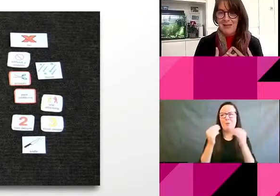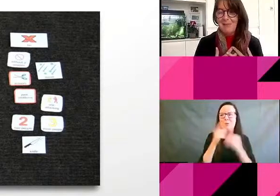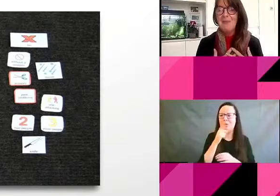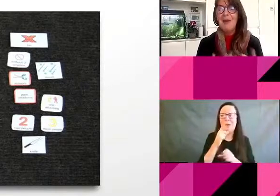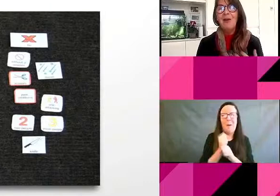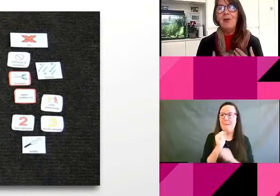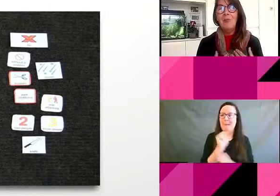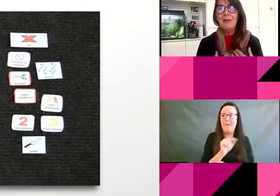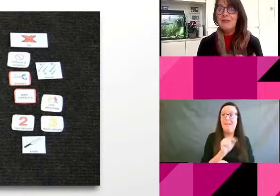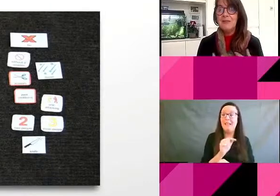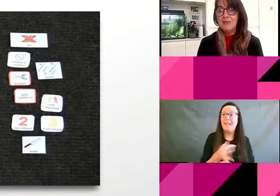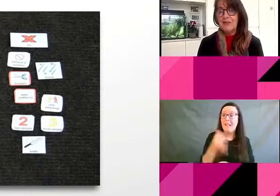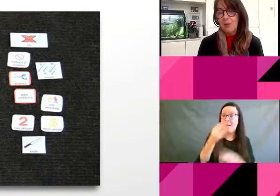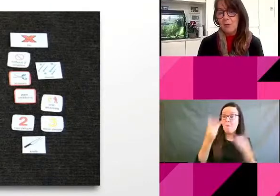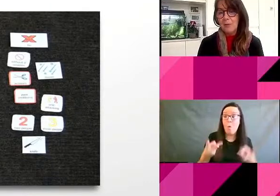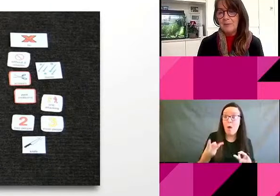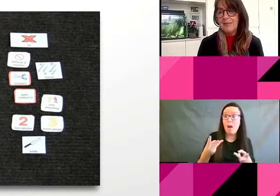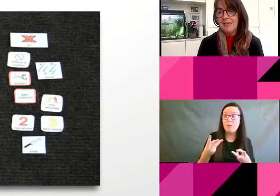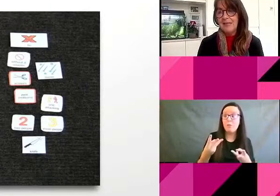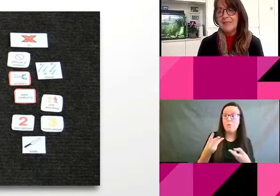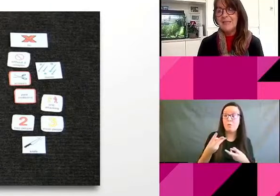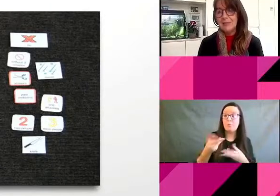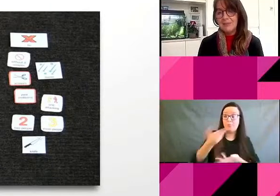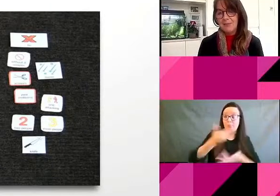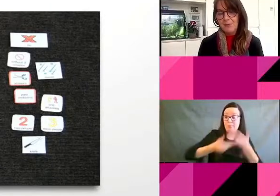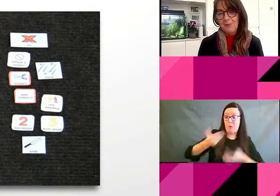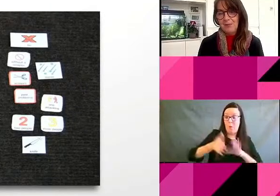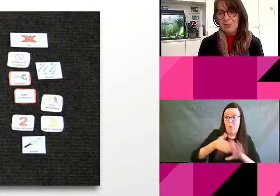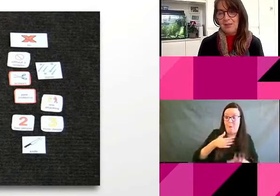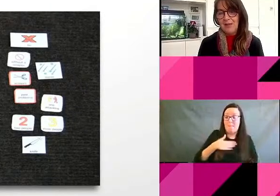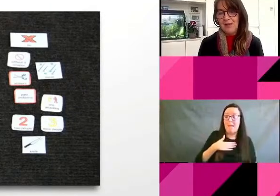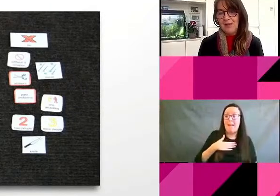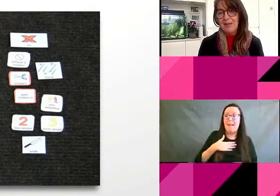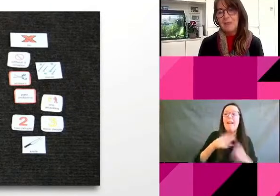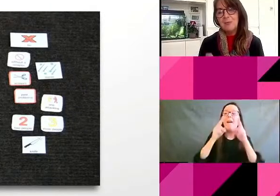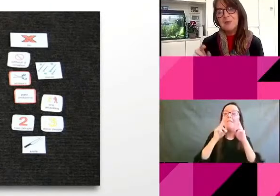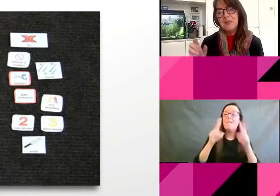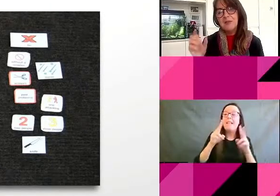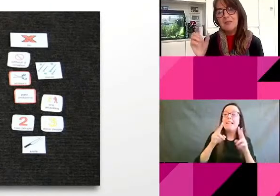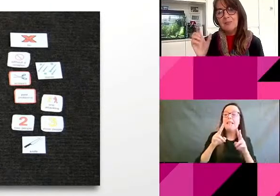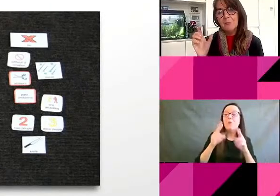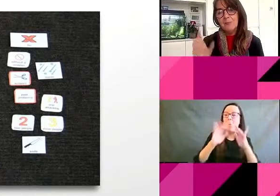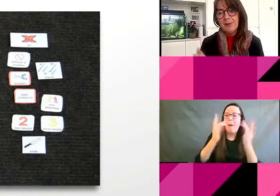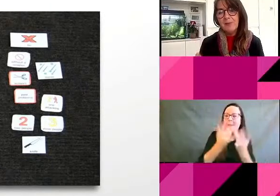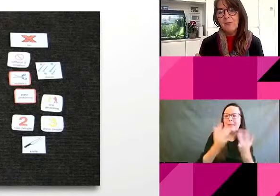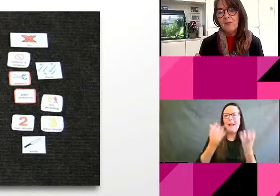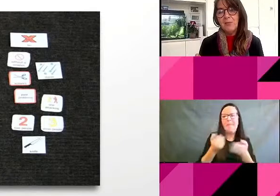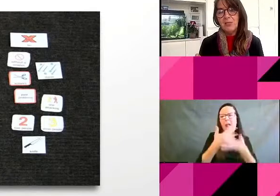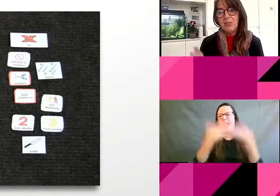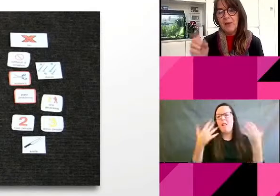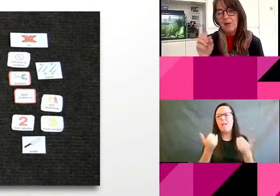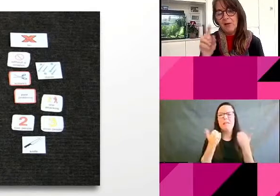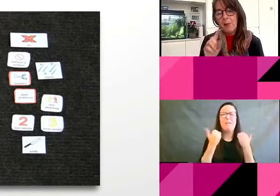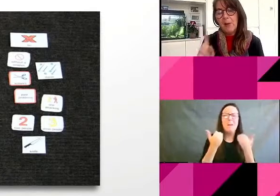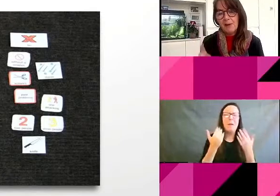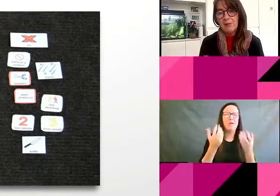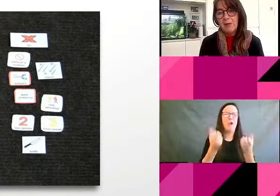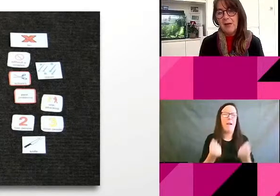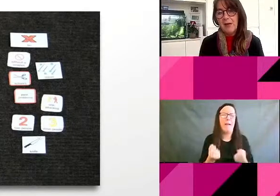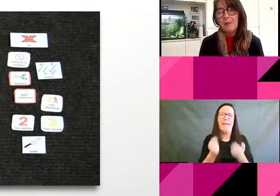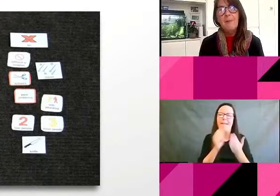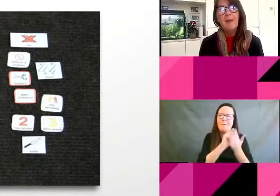talk to me, or please visit our website, there's lots of information there. And also there's some written information about